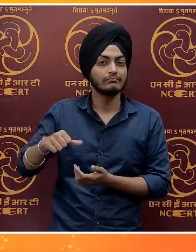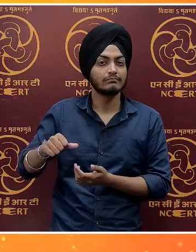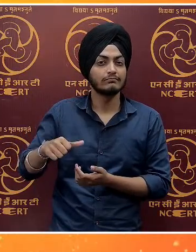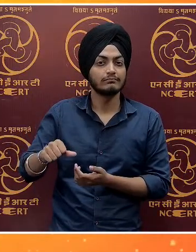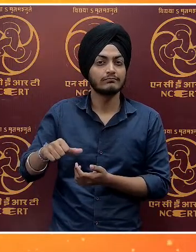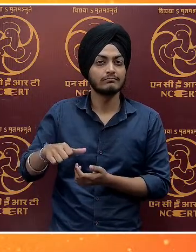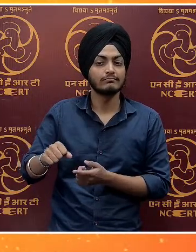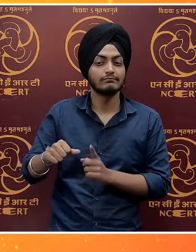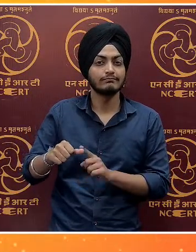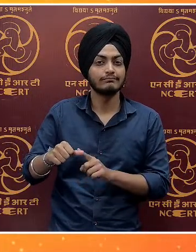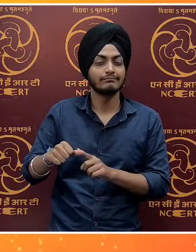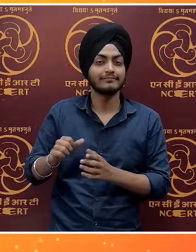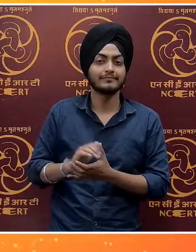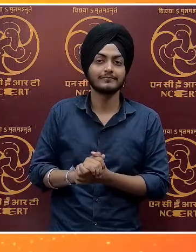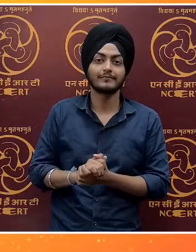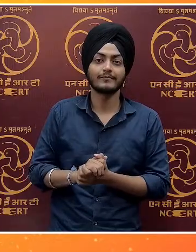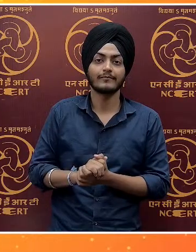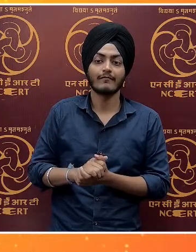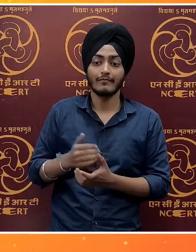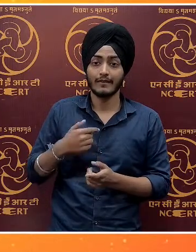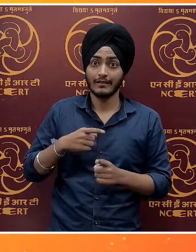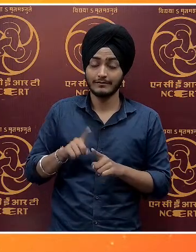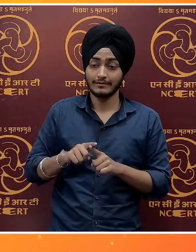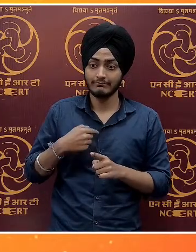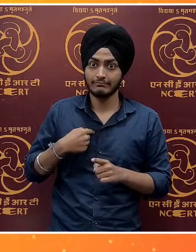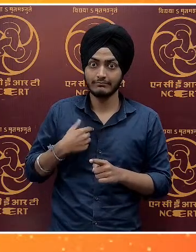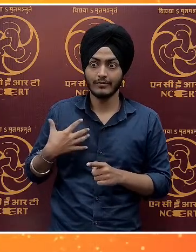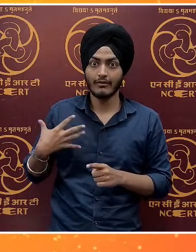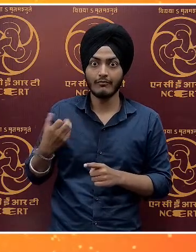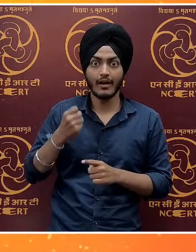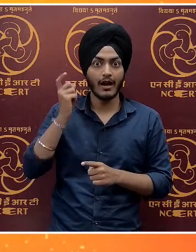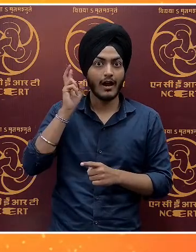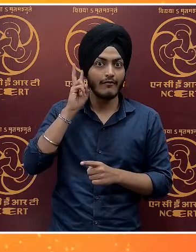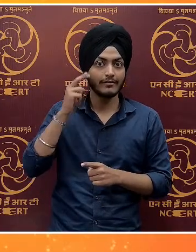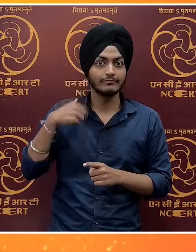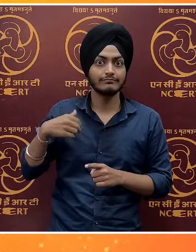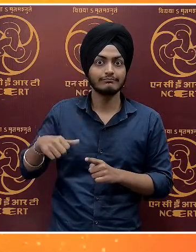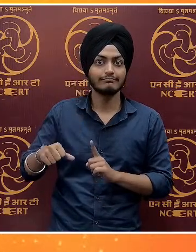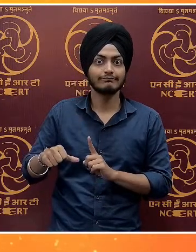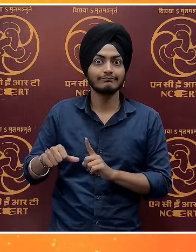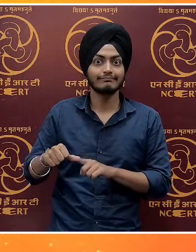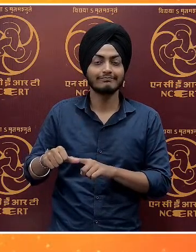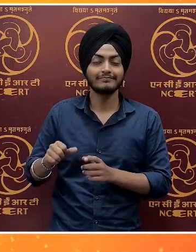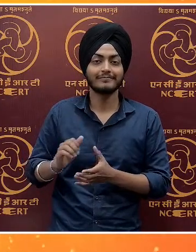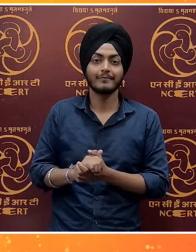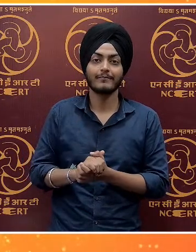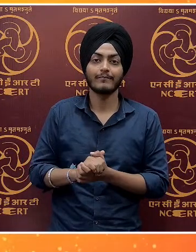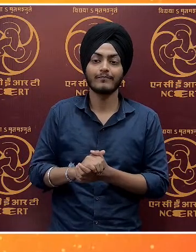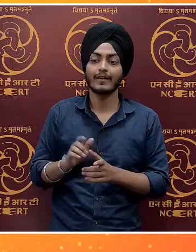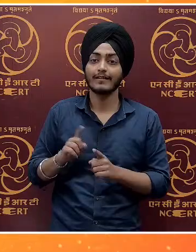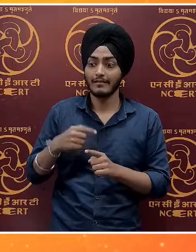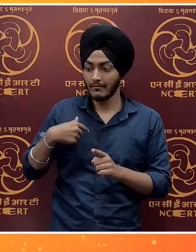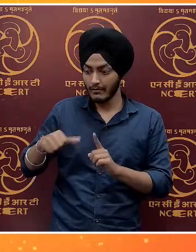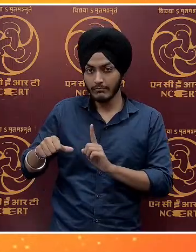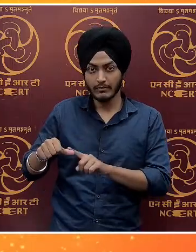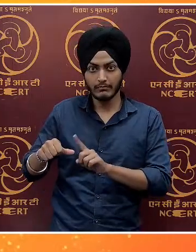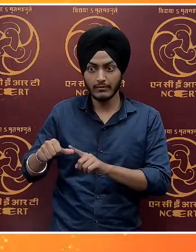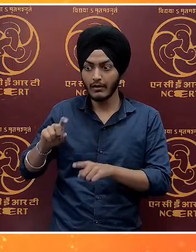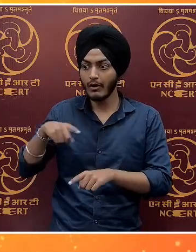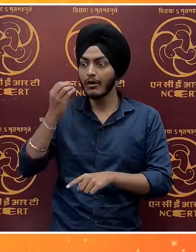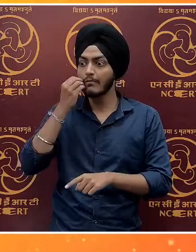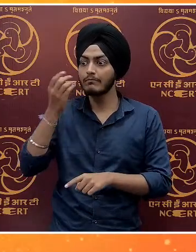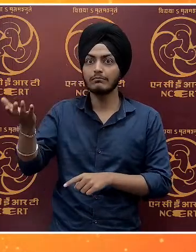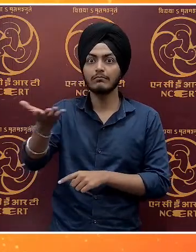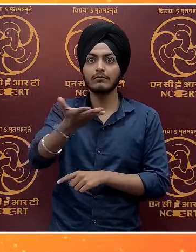the bell. And we make the sound of bell. Yes. For what? So that we can caution the people, please